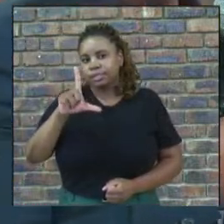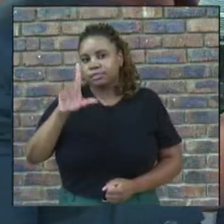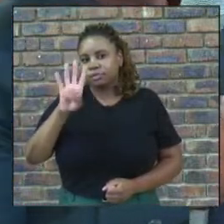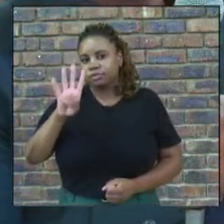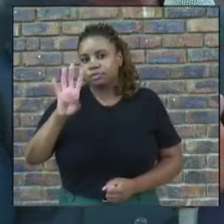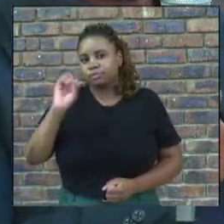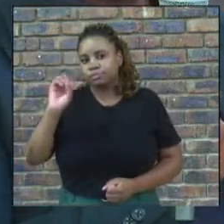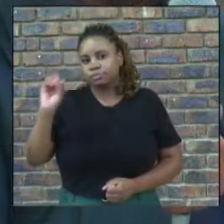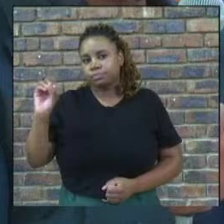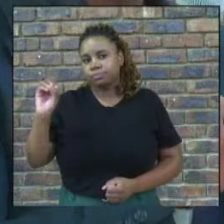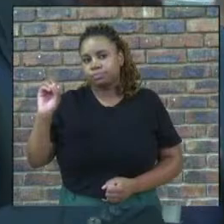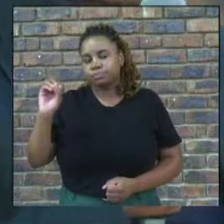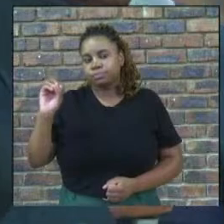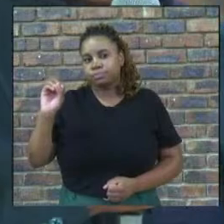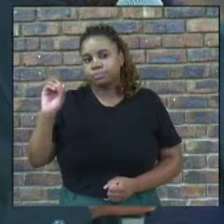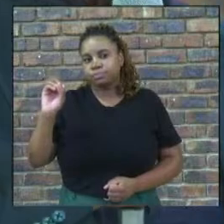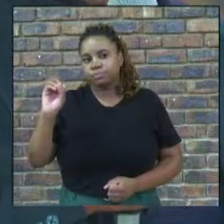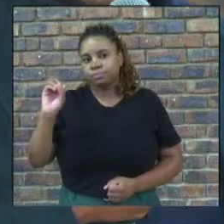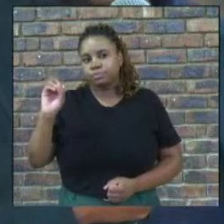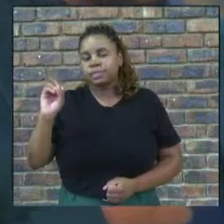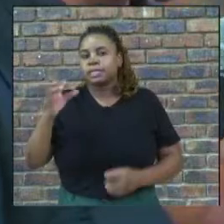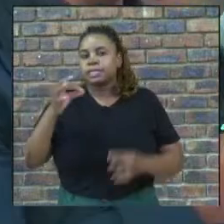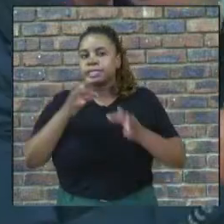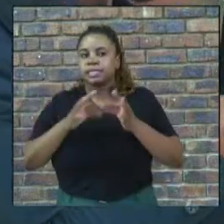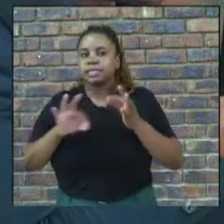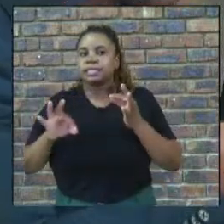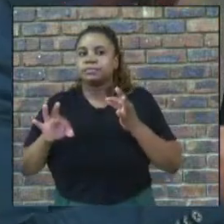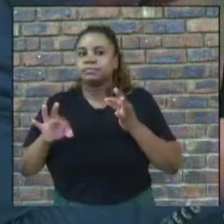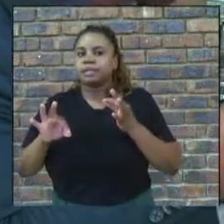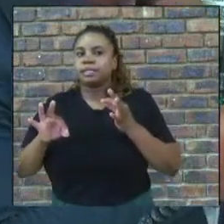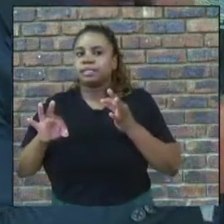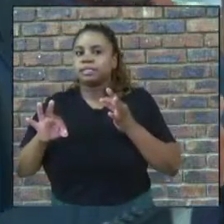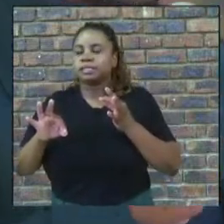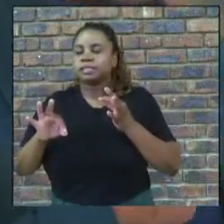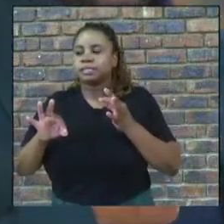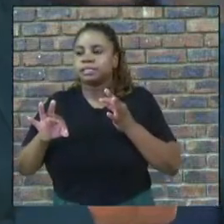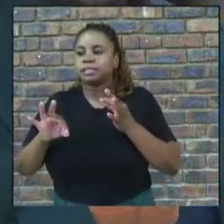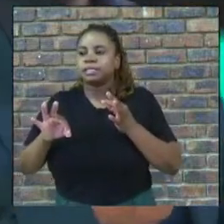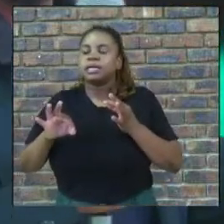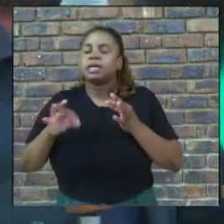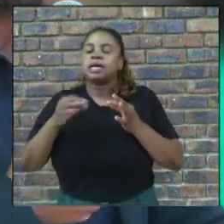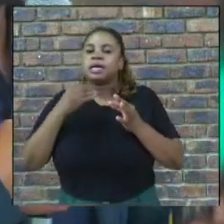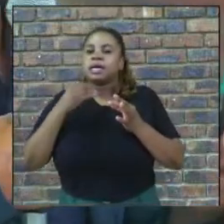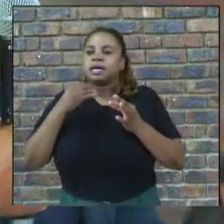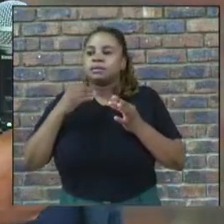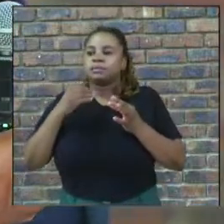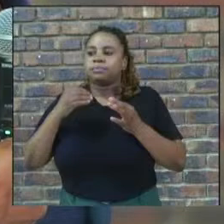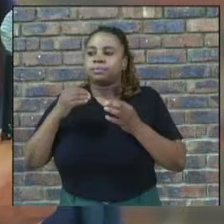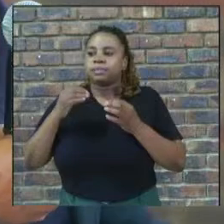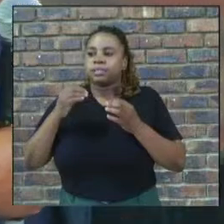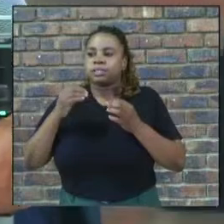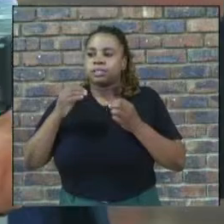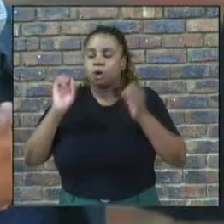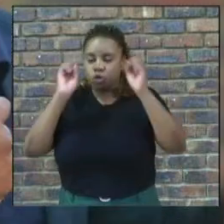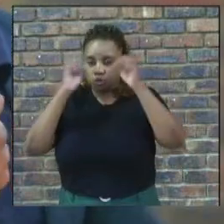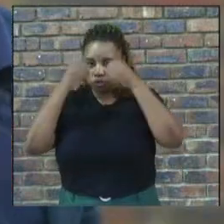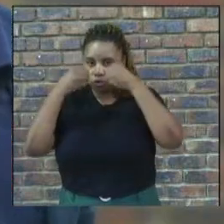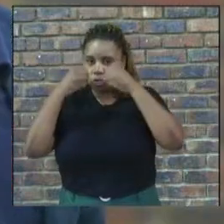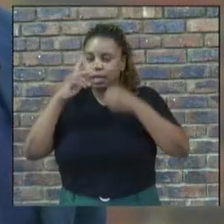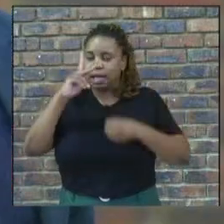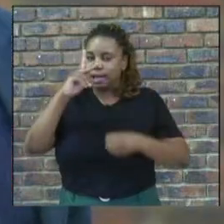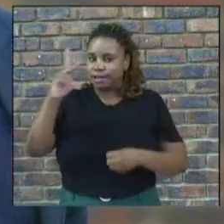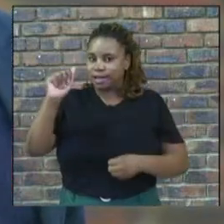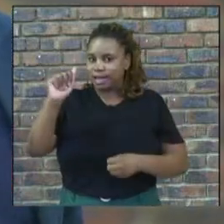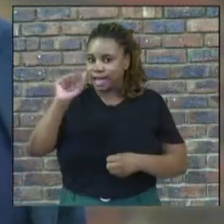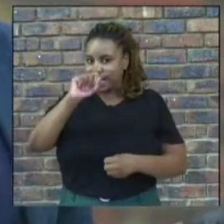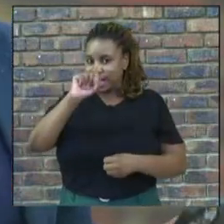7400. But the simplest way of doing it, if you just type in that Kasim Noto, it will take you to that page, and all that information is